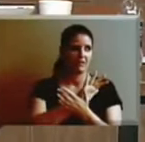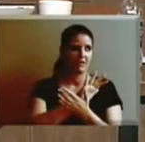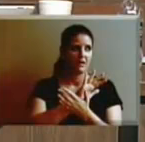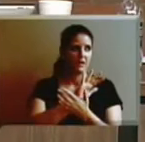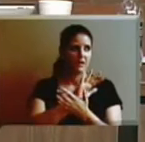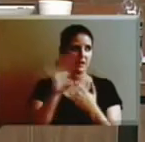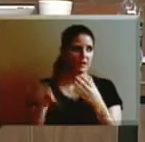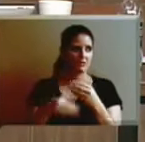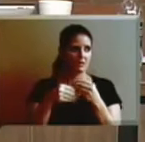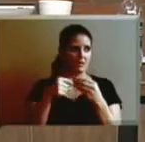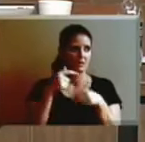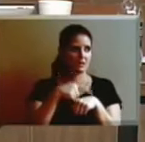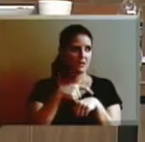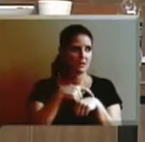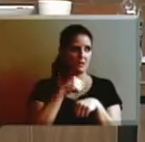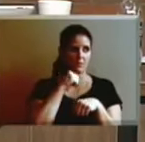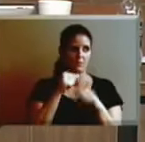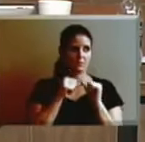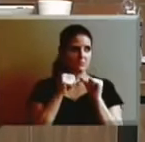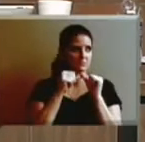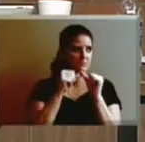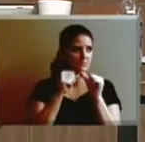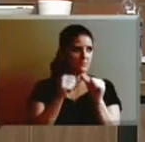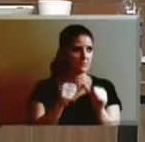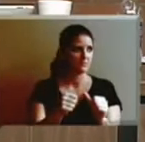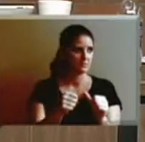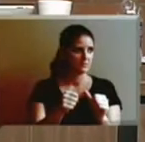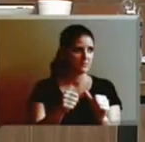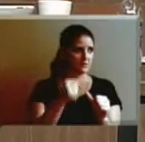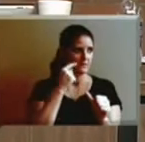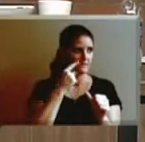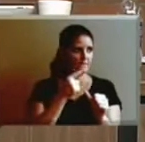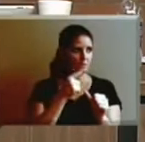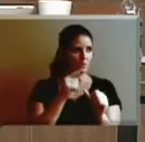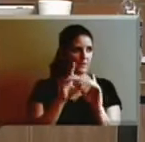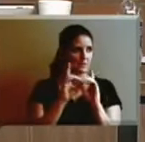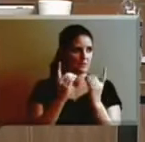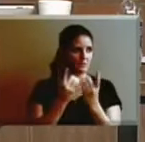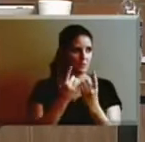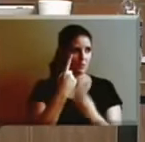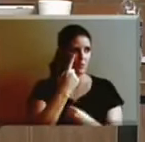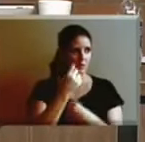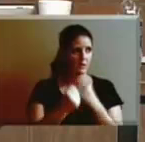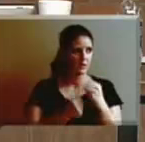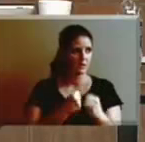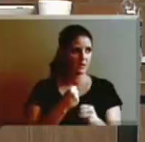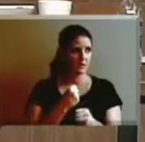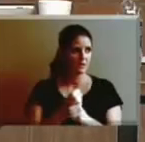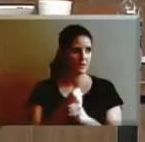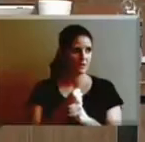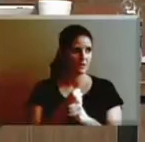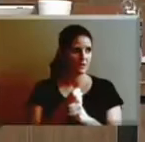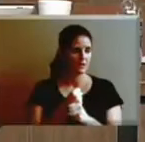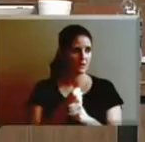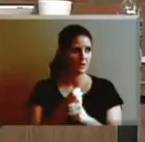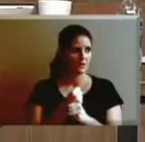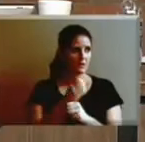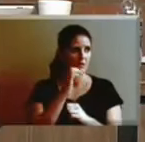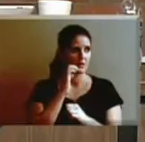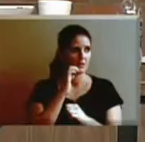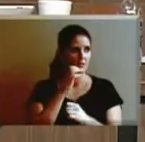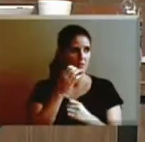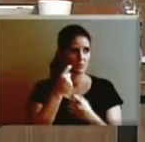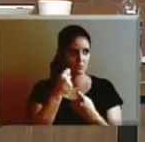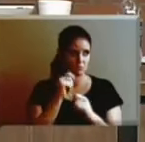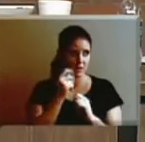be added forever to the run rate of the district. It was a one-year experiment. The teachers'